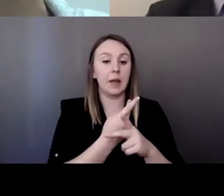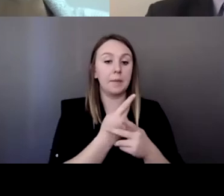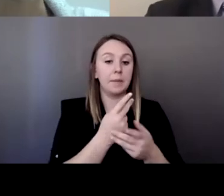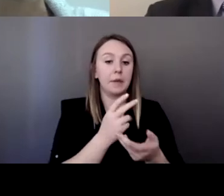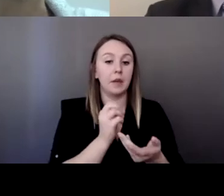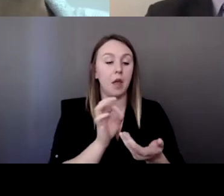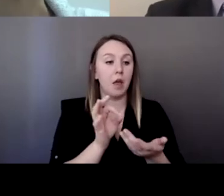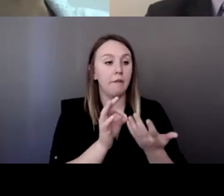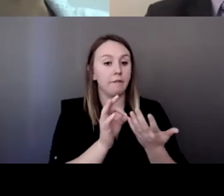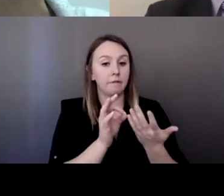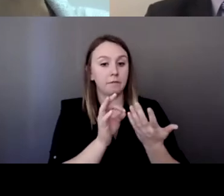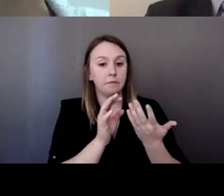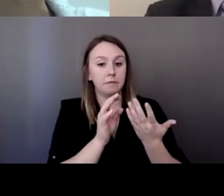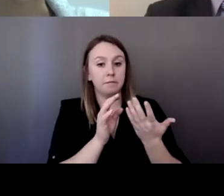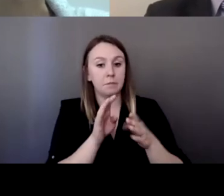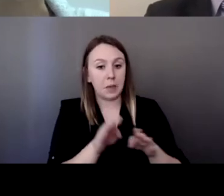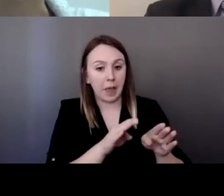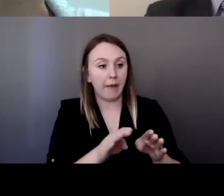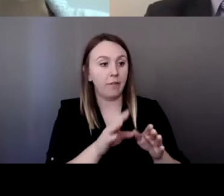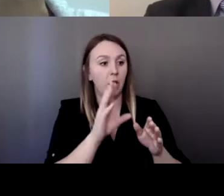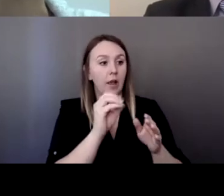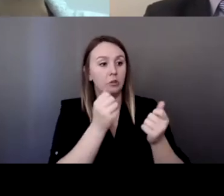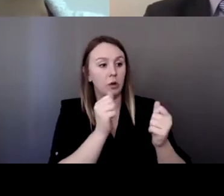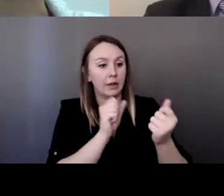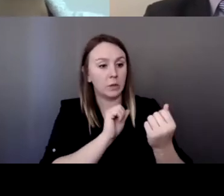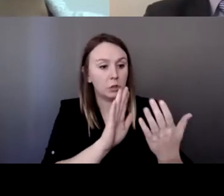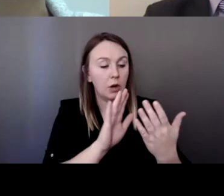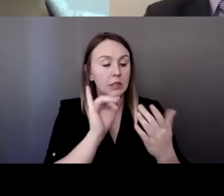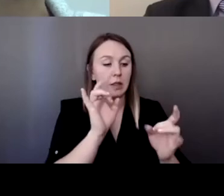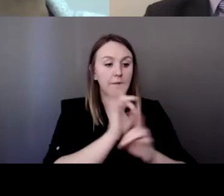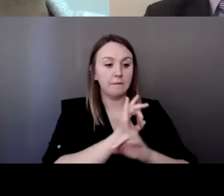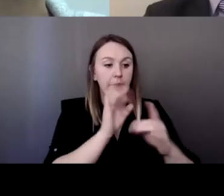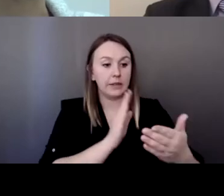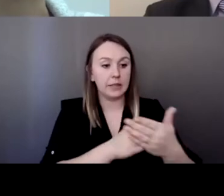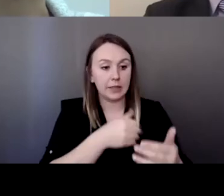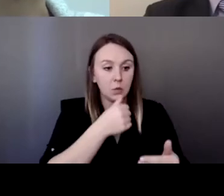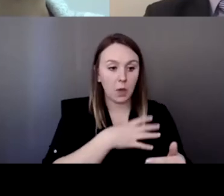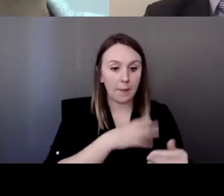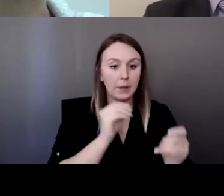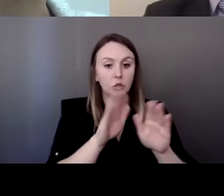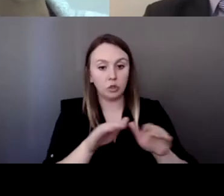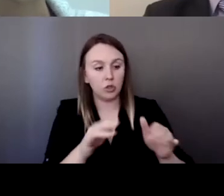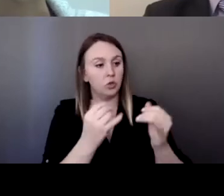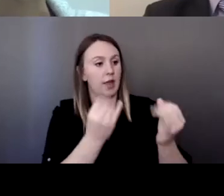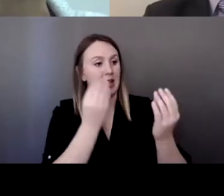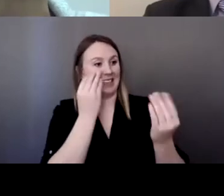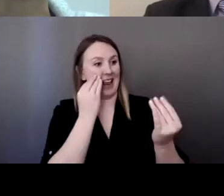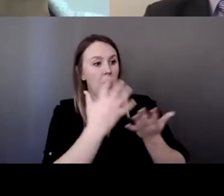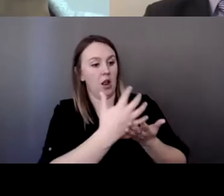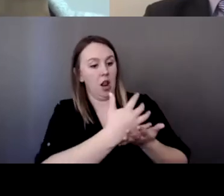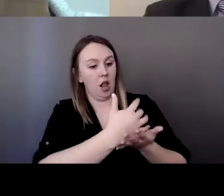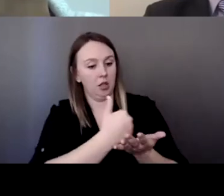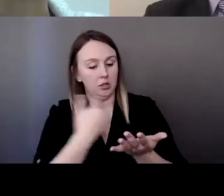address, violence against women, children, and now with the data coming forward